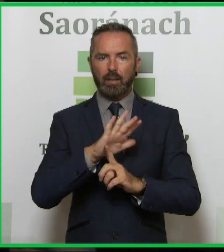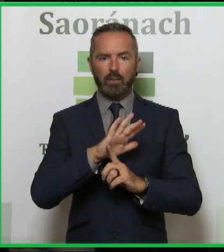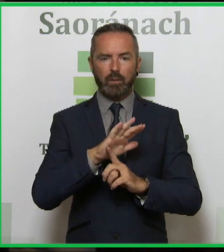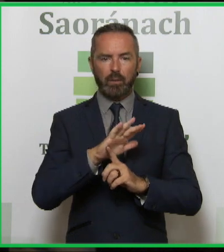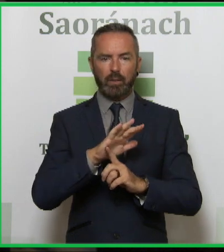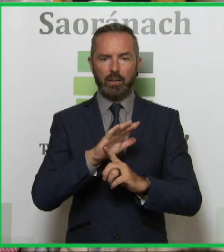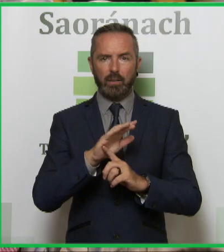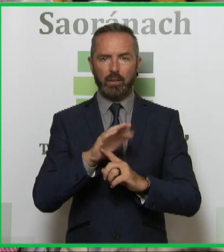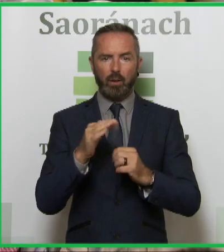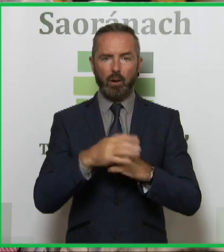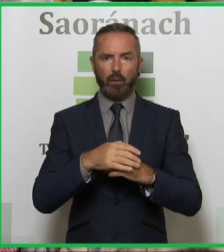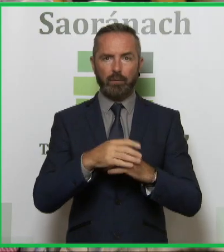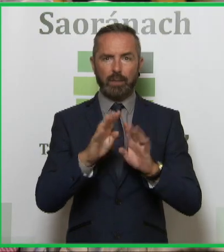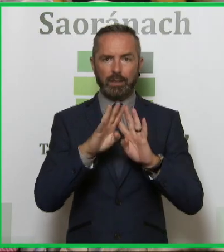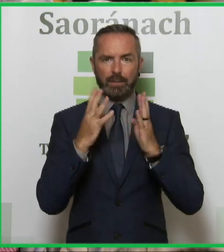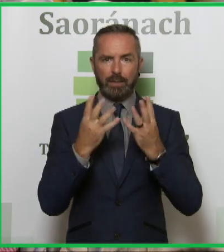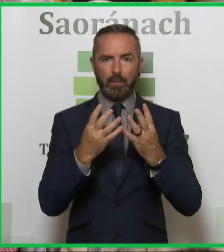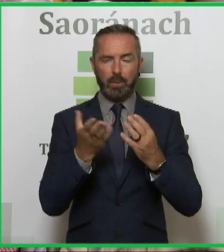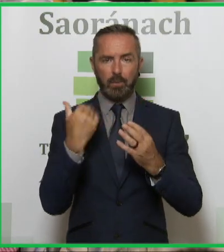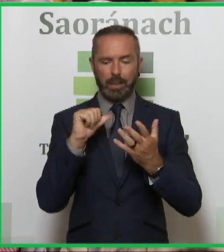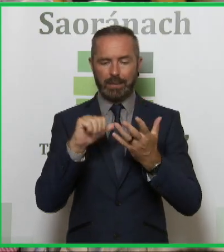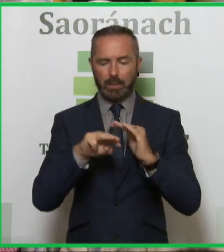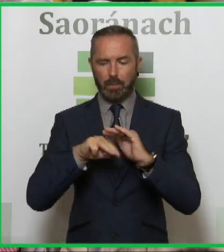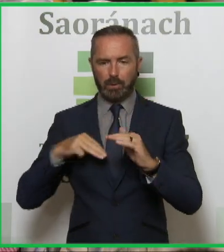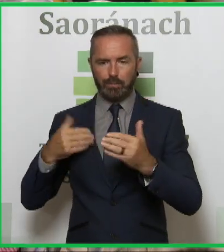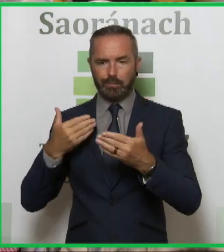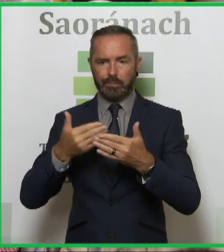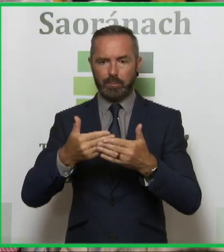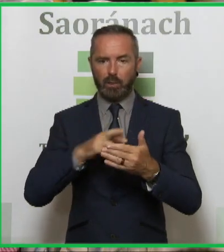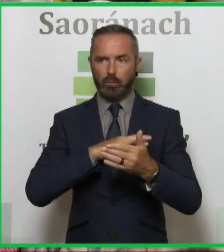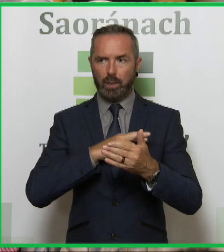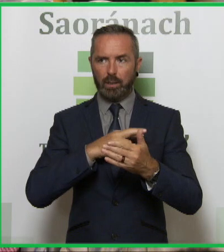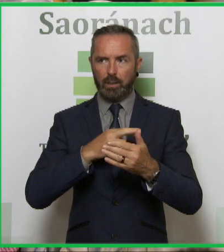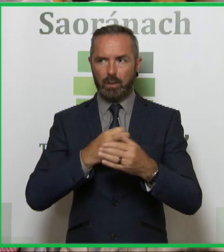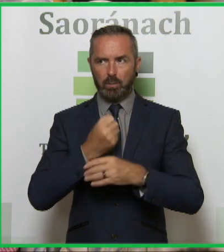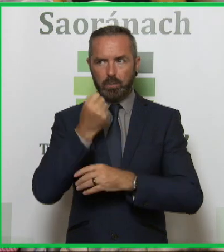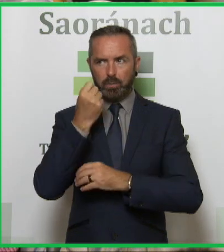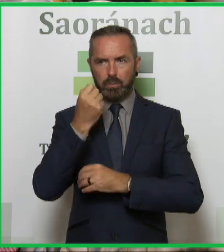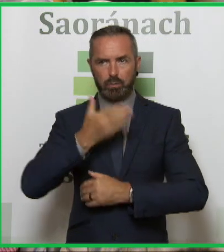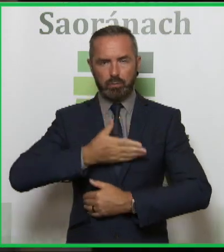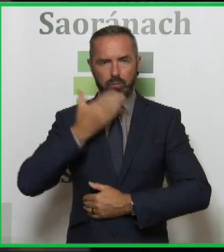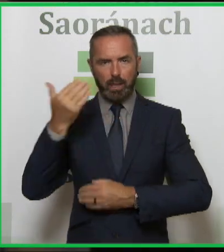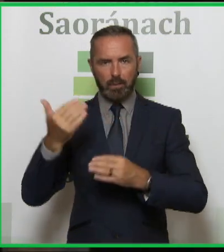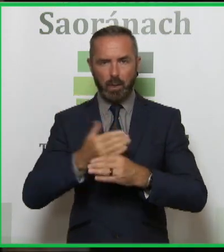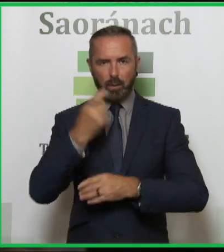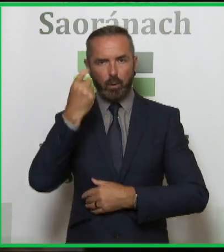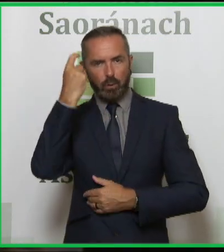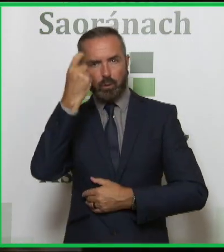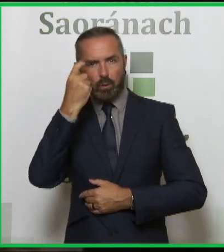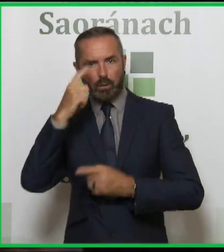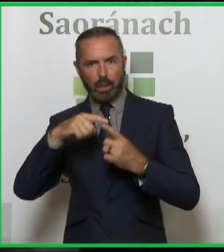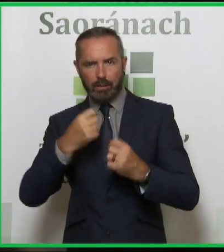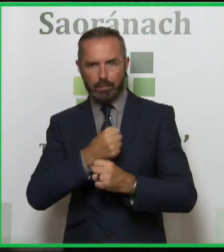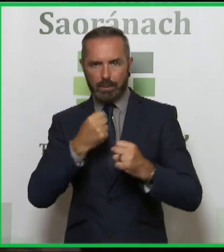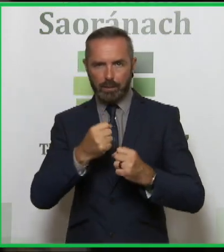Assembly over the last 6 months or so. I'm hugely impressed by your curiosity and your diligence